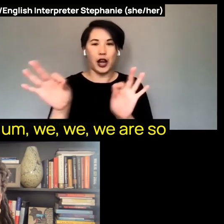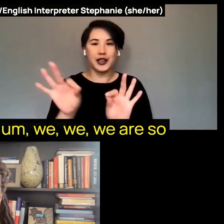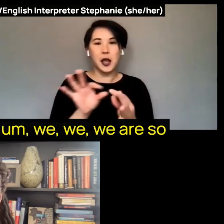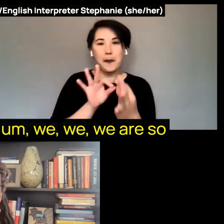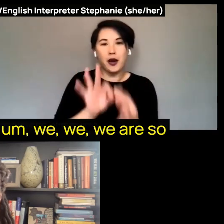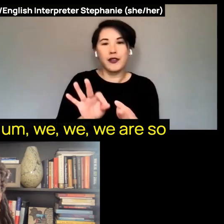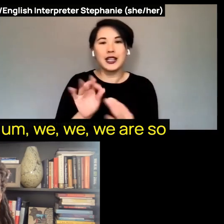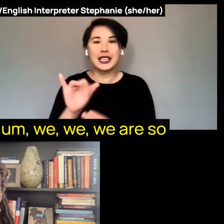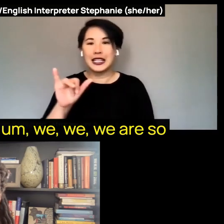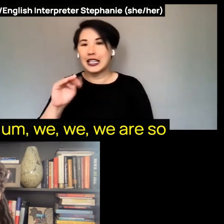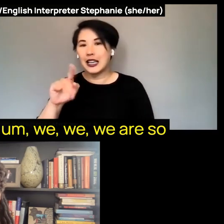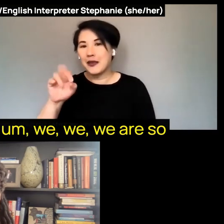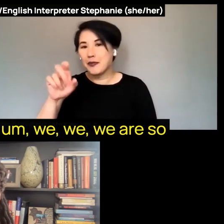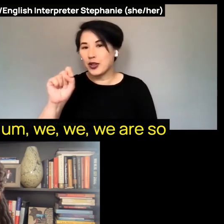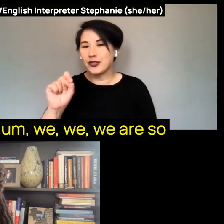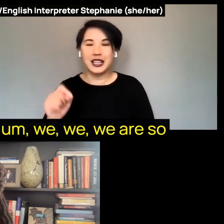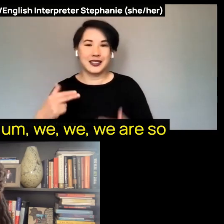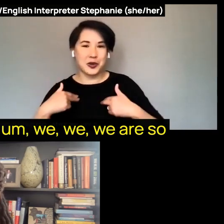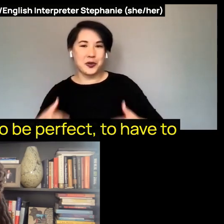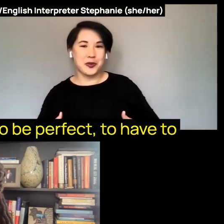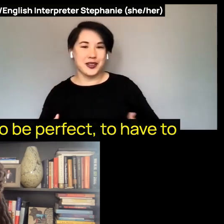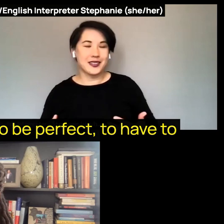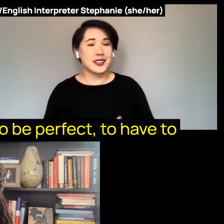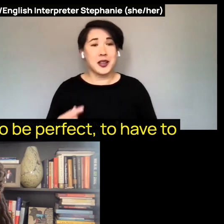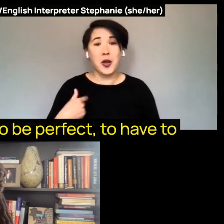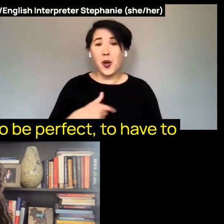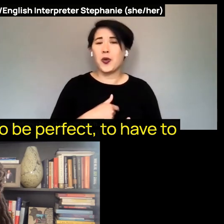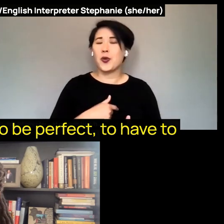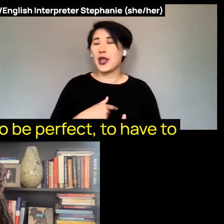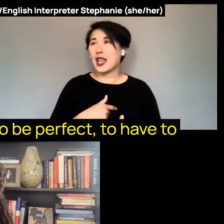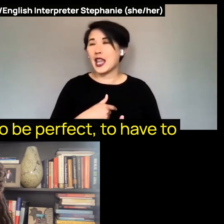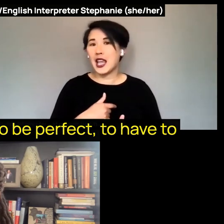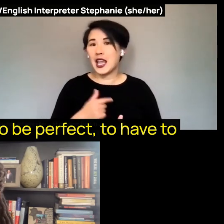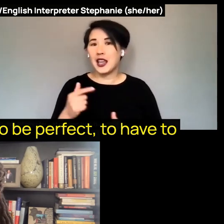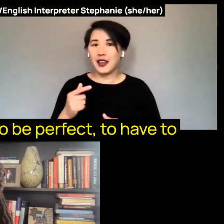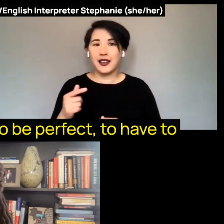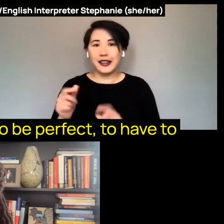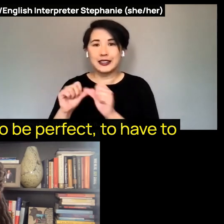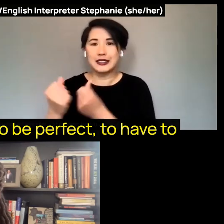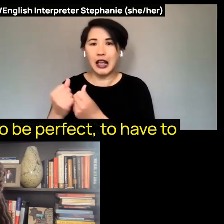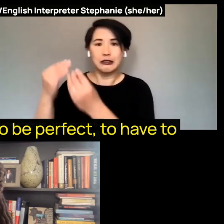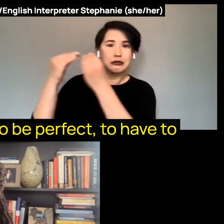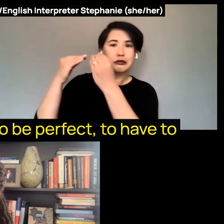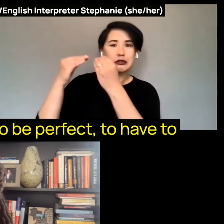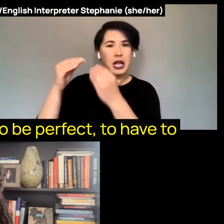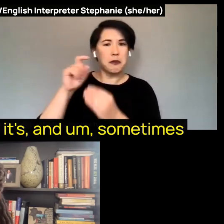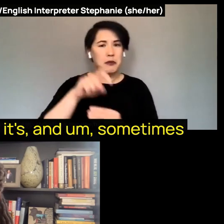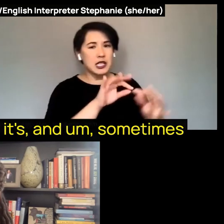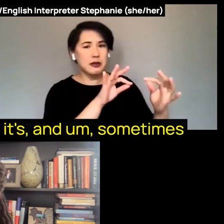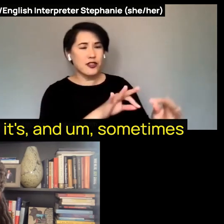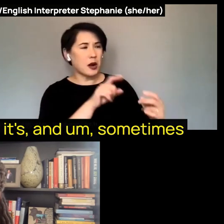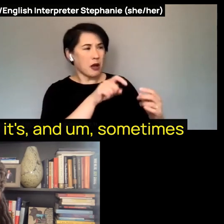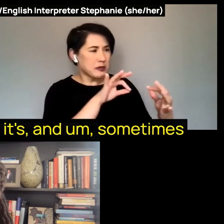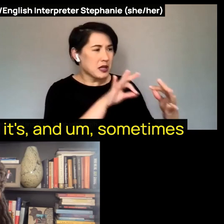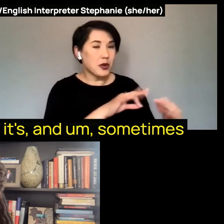Because I think we are so socialized and forced to be perfect, to have to be at